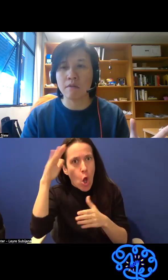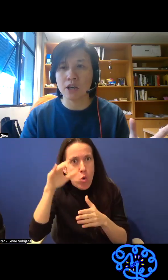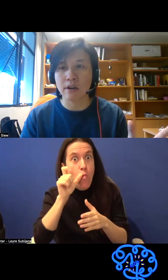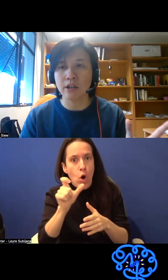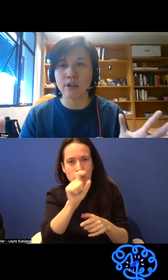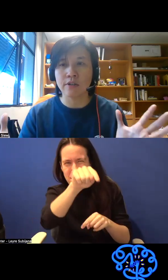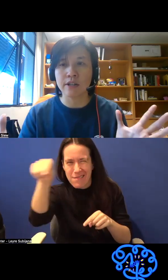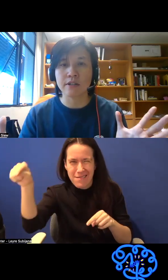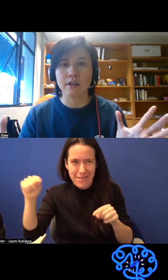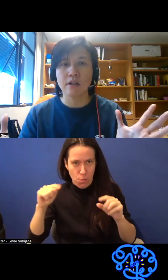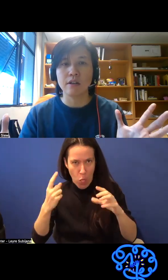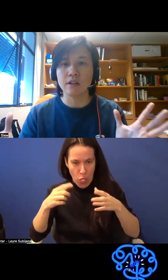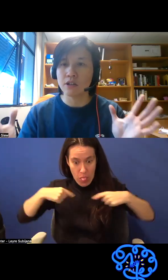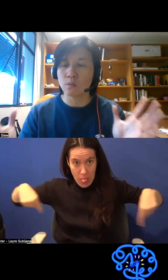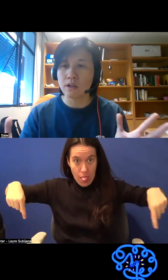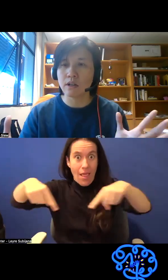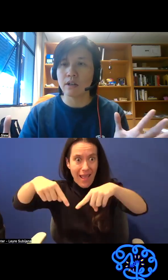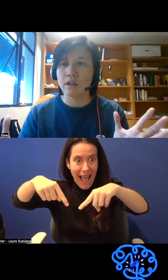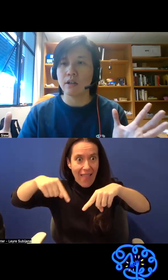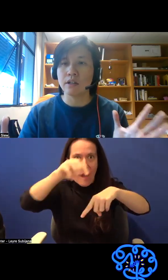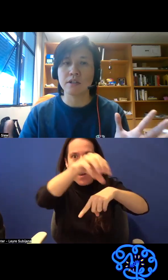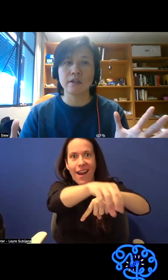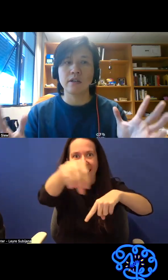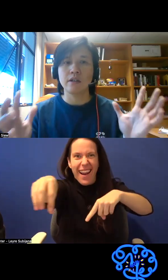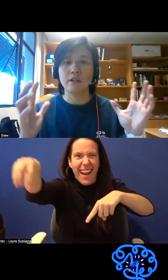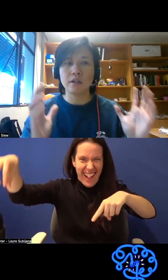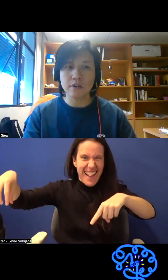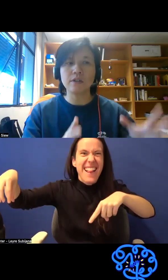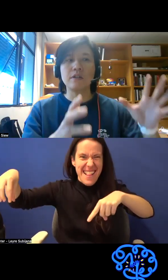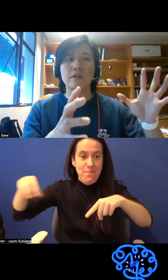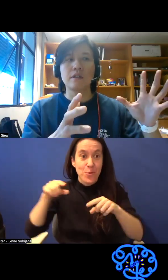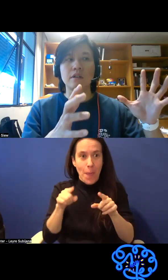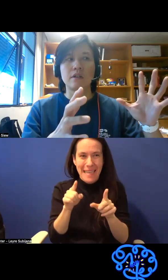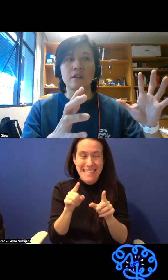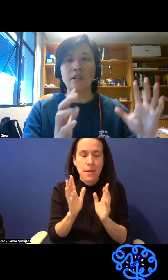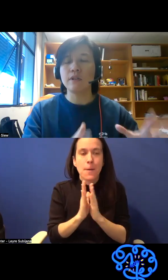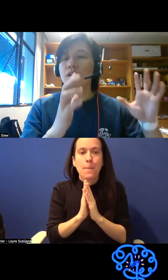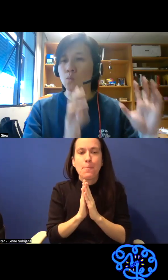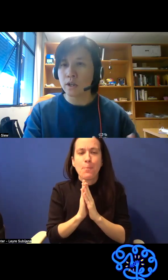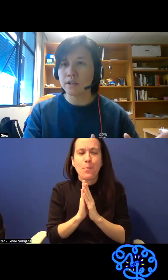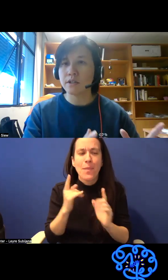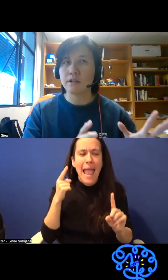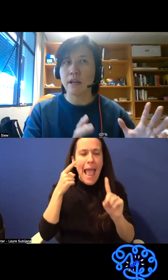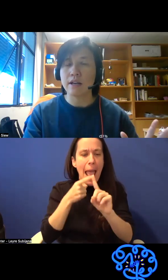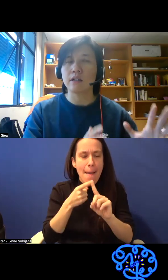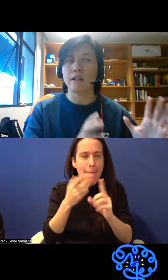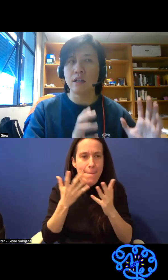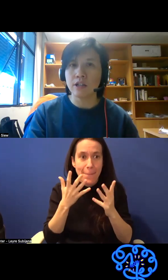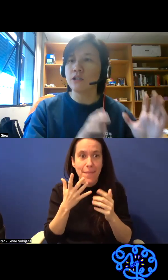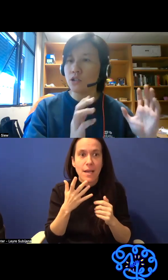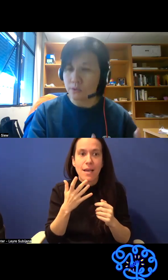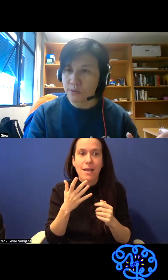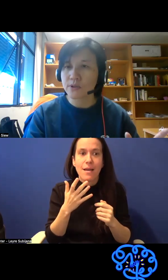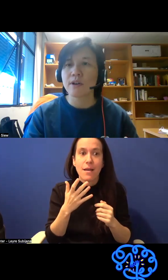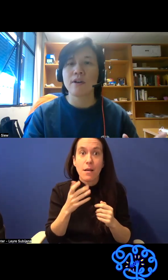that we are trying to address in this work is given given the words that a